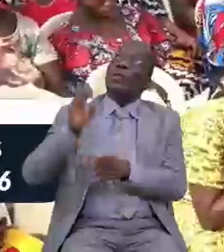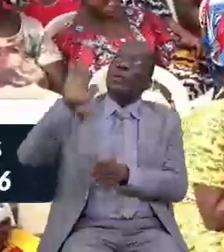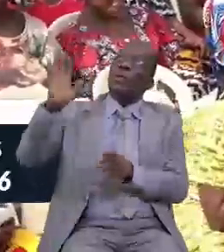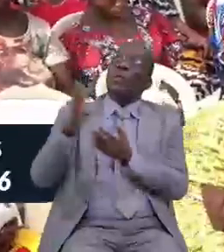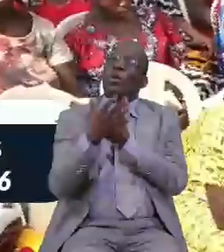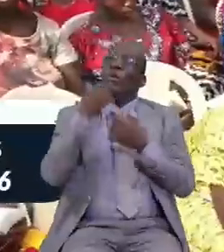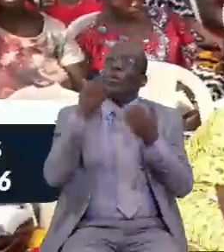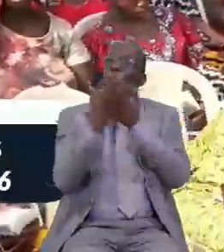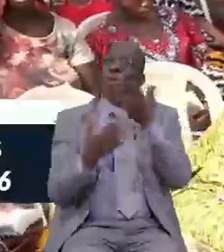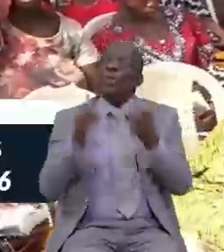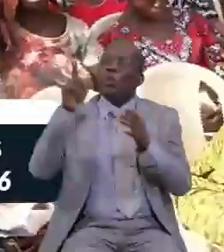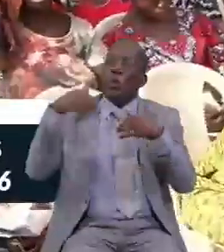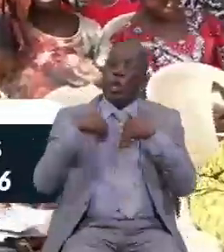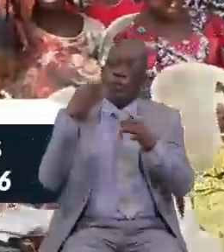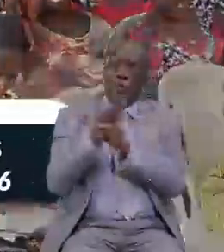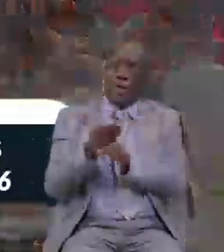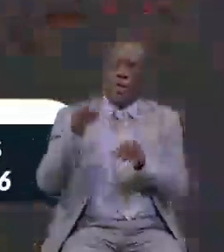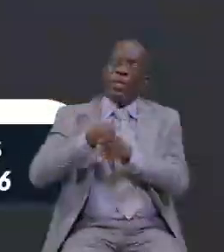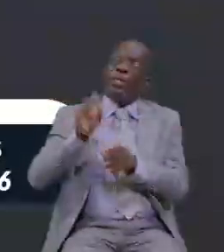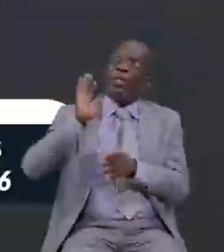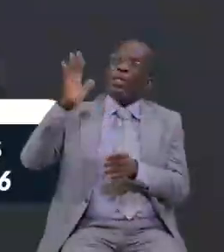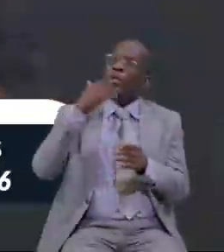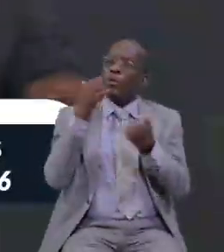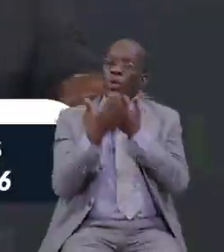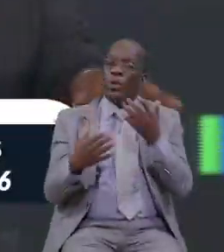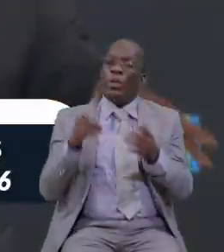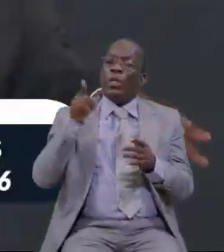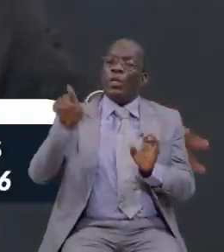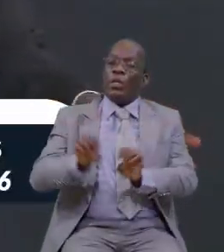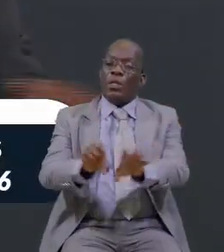shed the blood for you. He took your sins away. And the